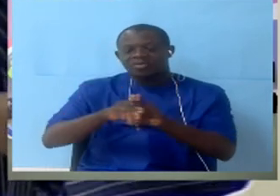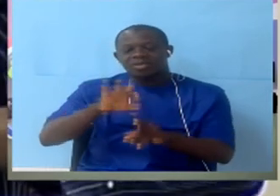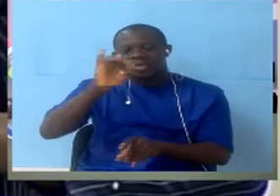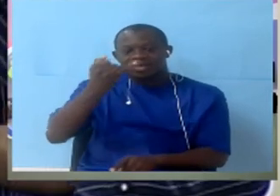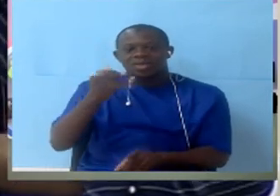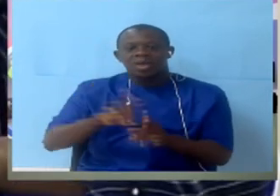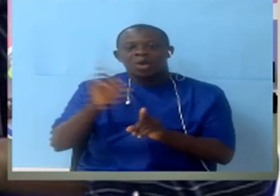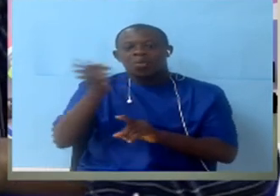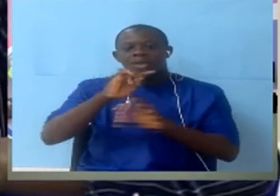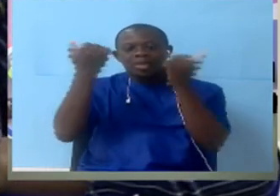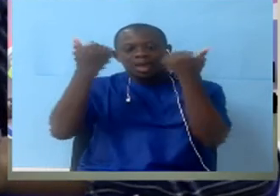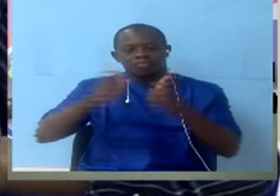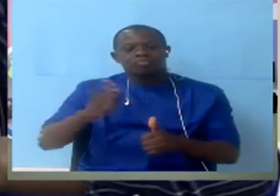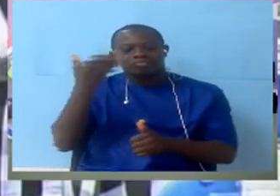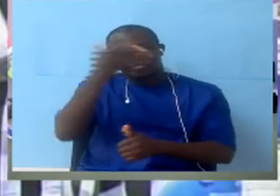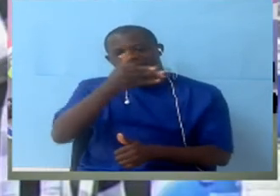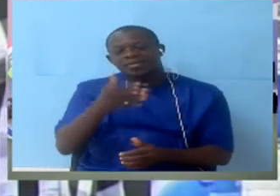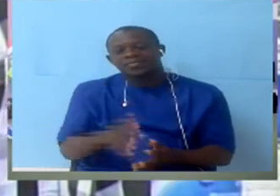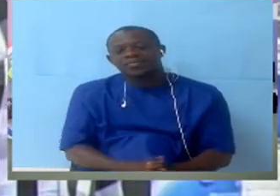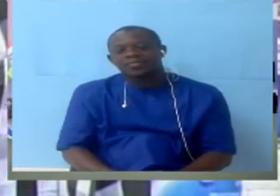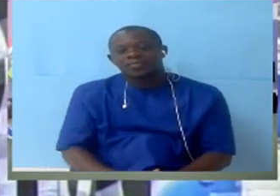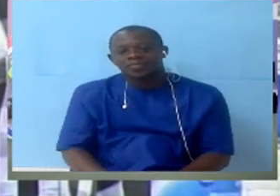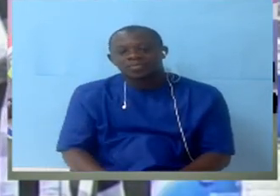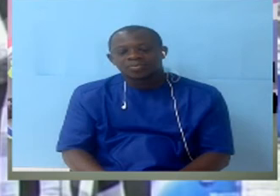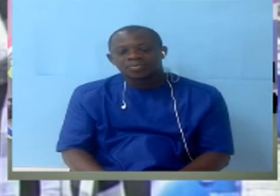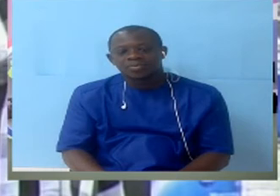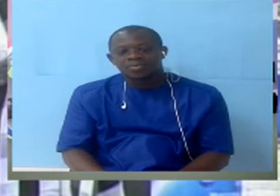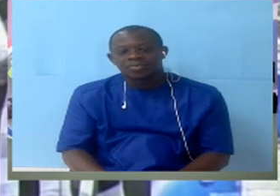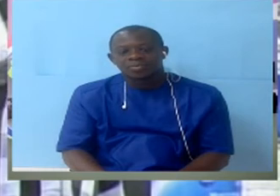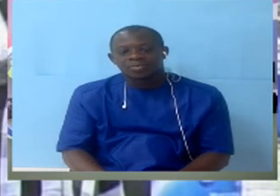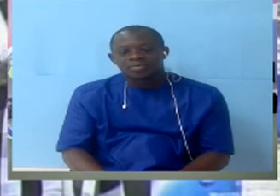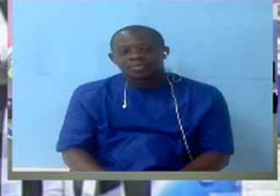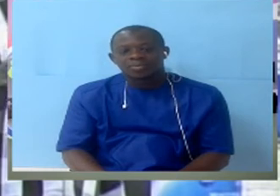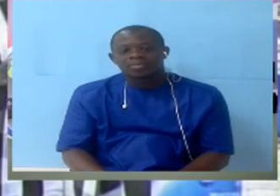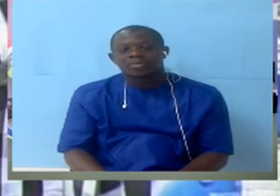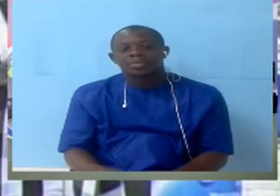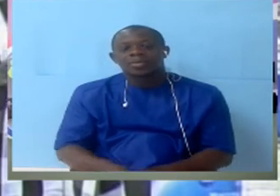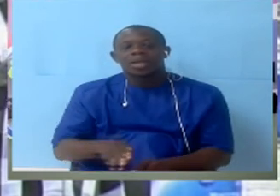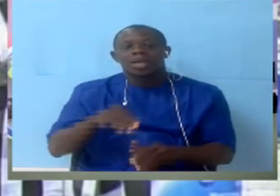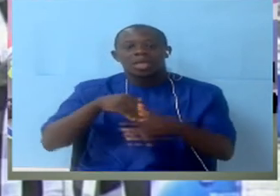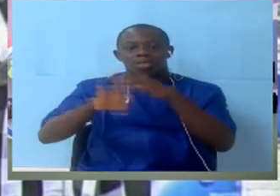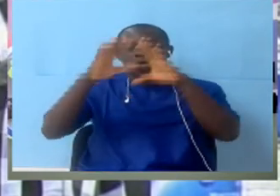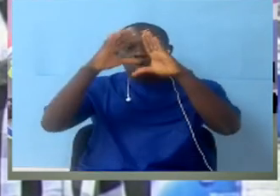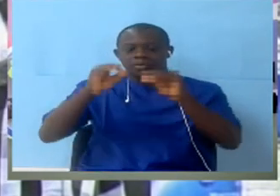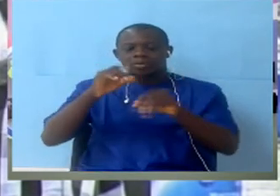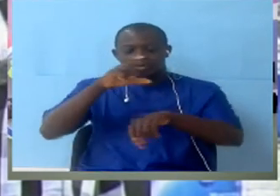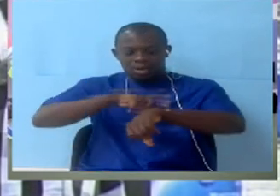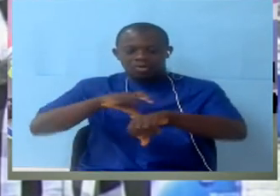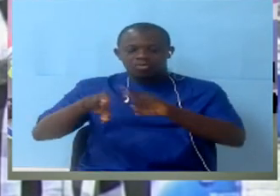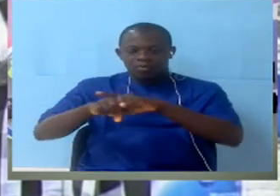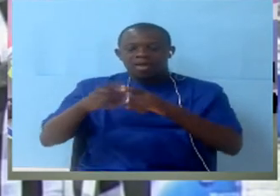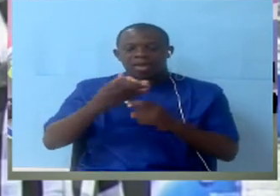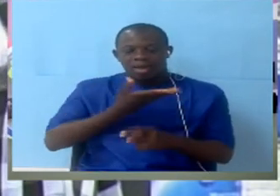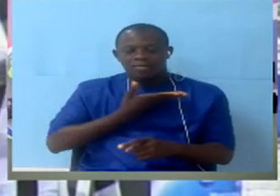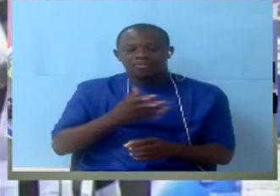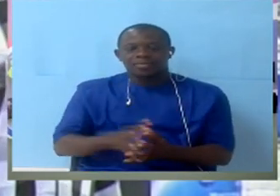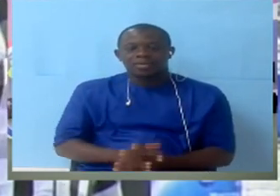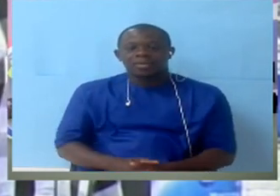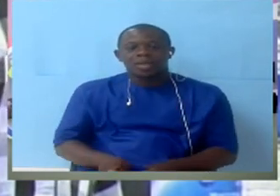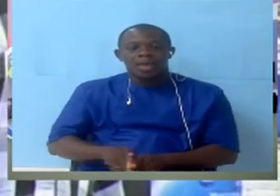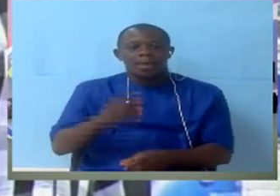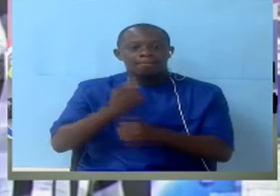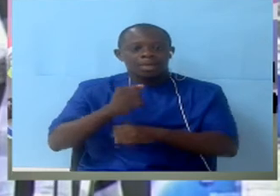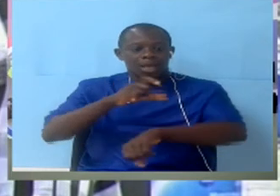What happened there? In that office whereby I handcuffed? When they handcuffed me there. I handcuffed for the